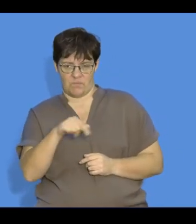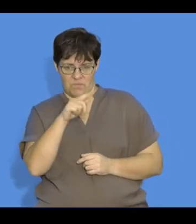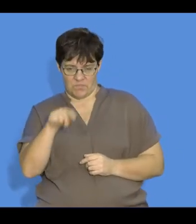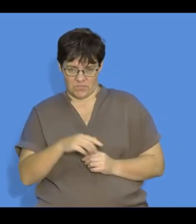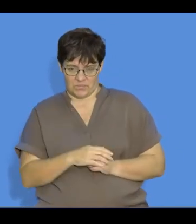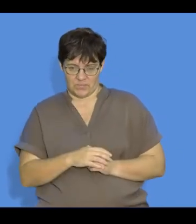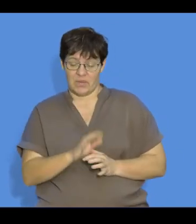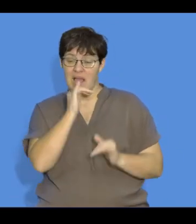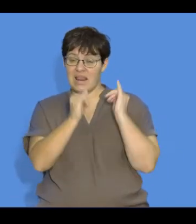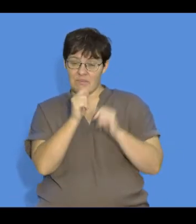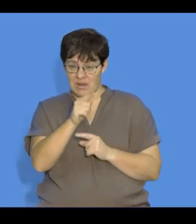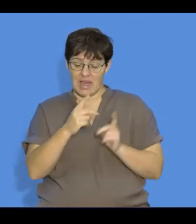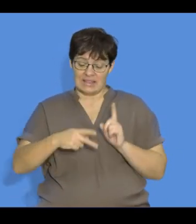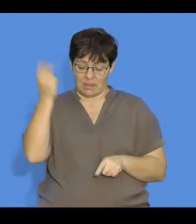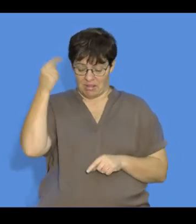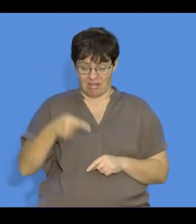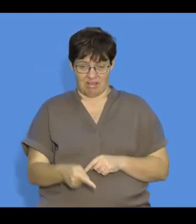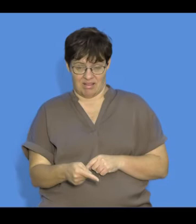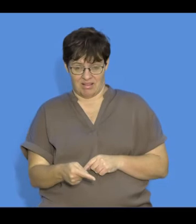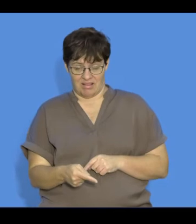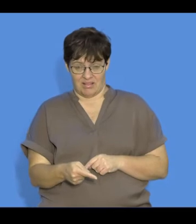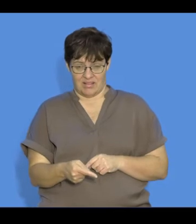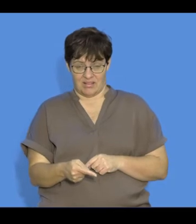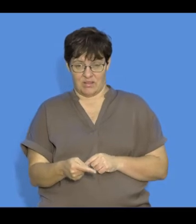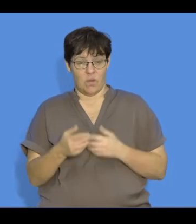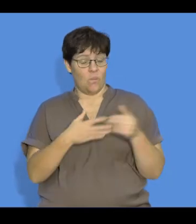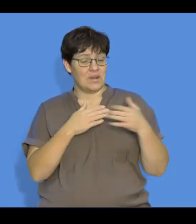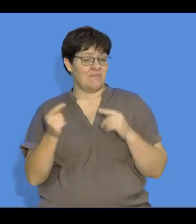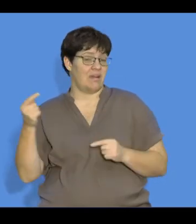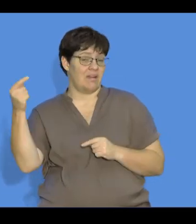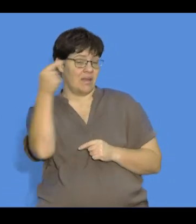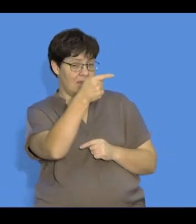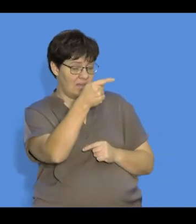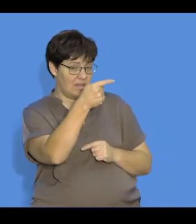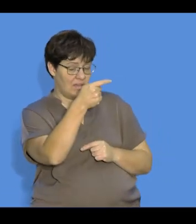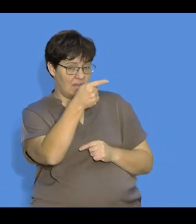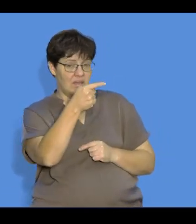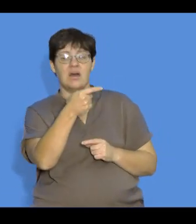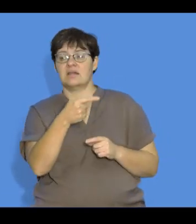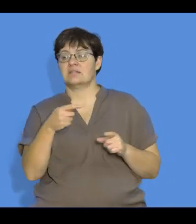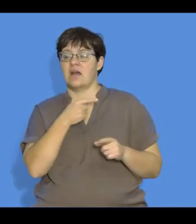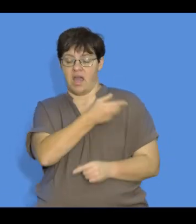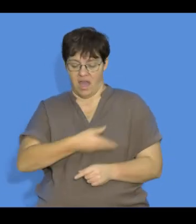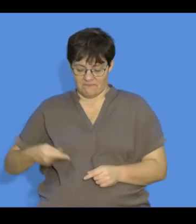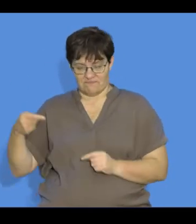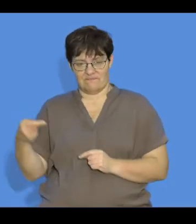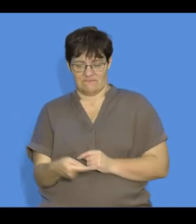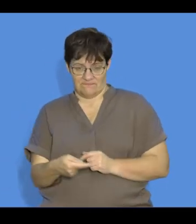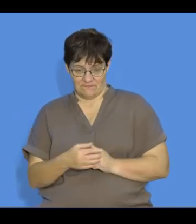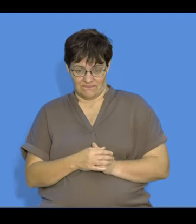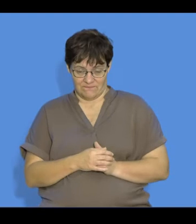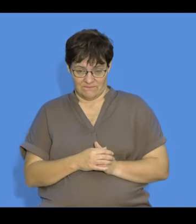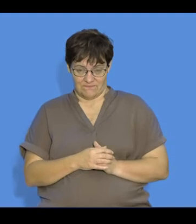double 5.5. So whatever current goes through 11 ohms is actually equals to half the current that goes through the 5.5